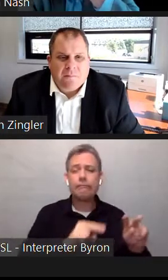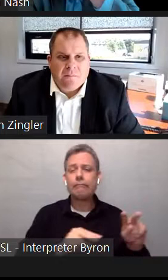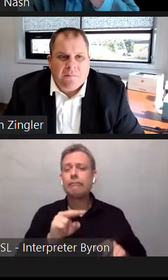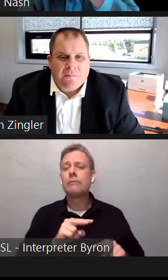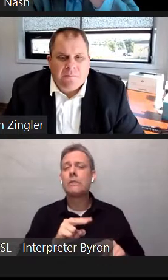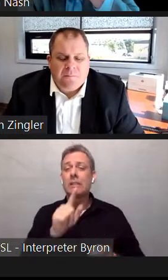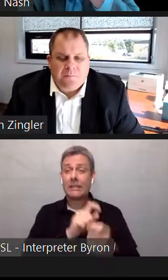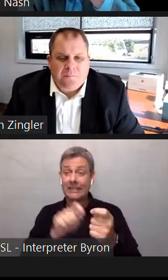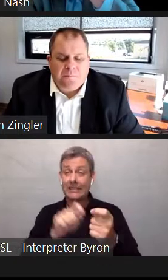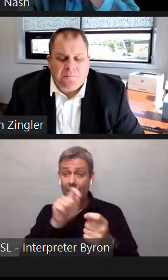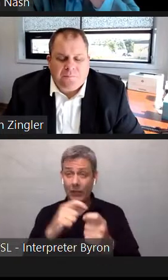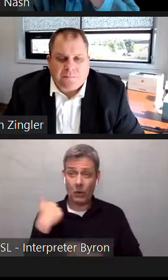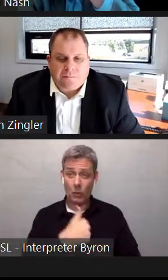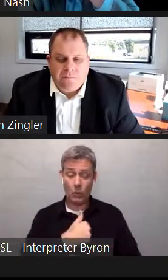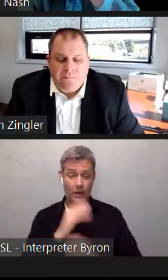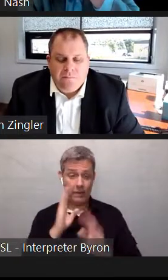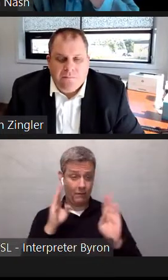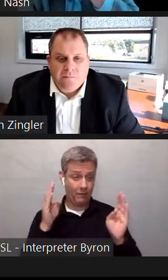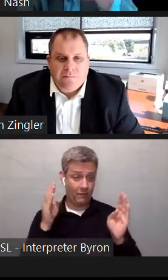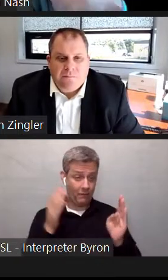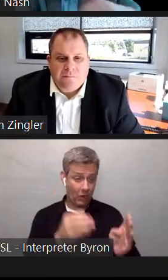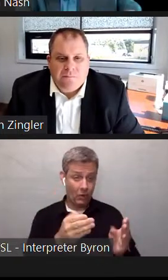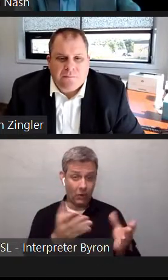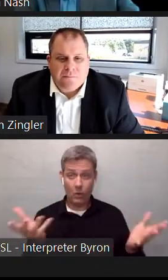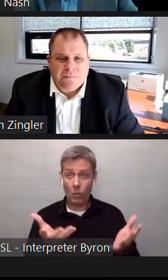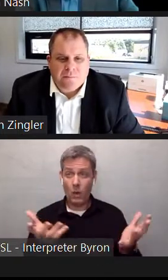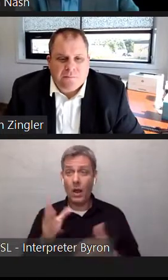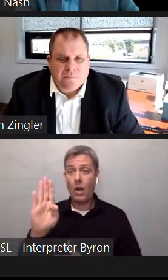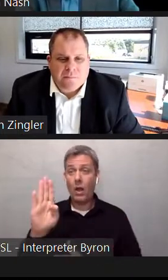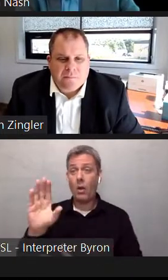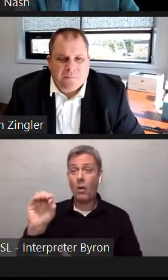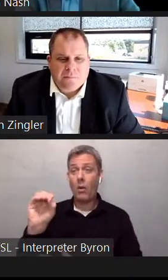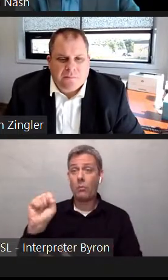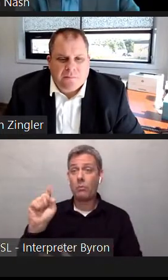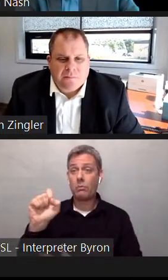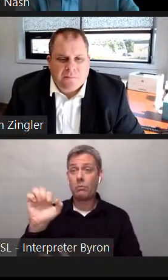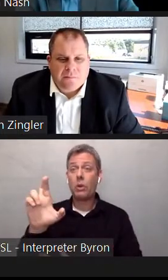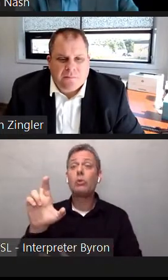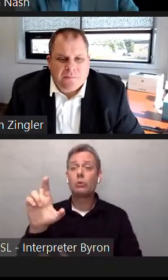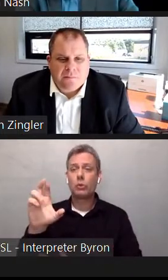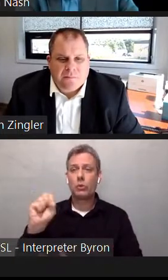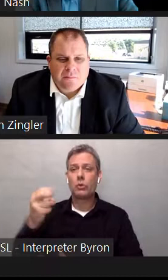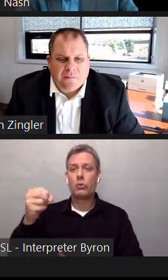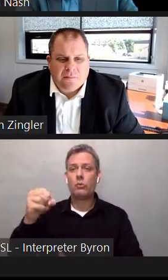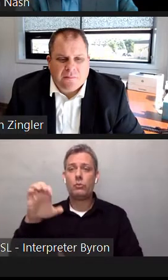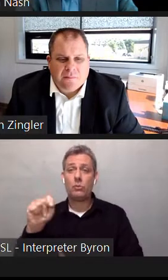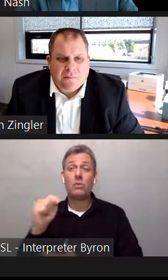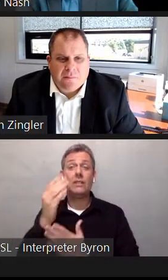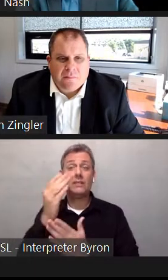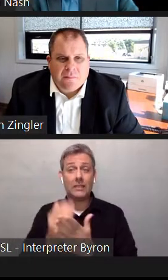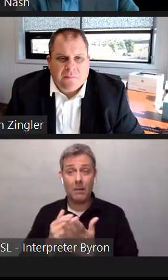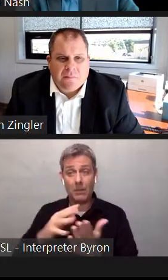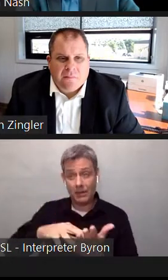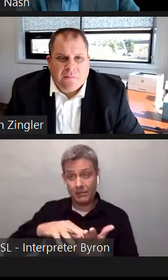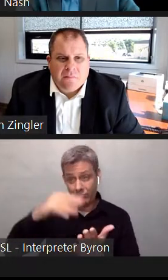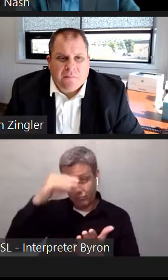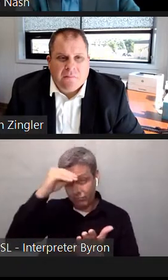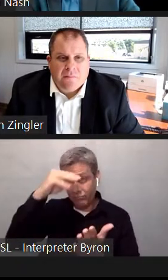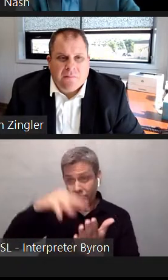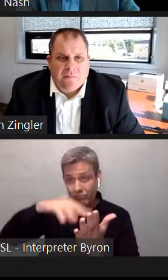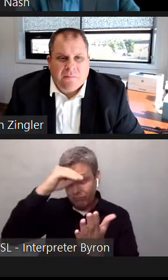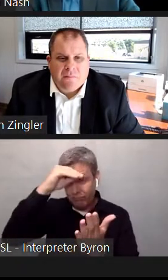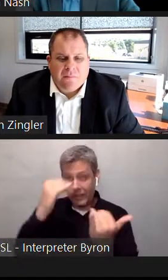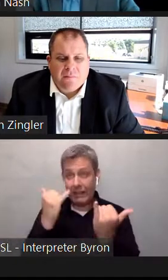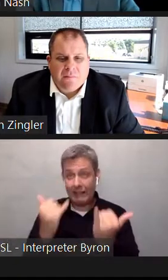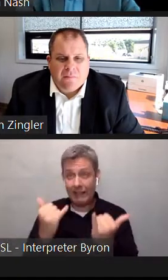as the focus shifts now to booster shots, some of the lessons that we've learned over the last year and a half, we never